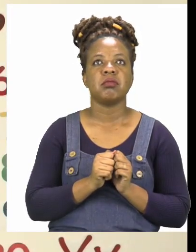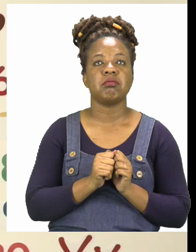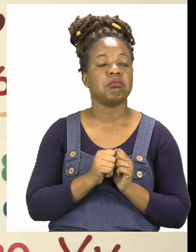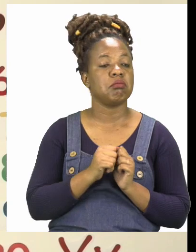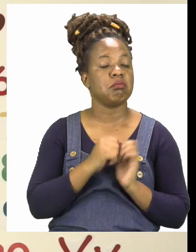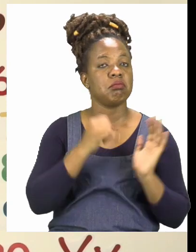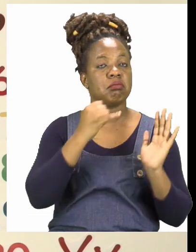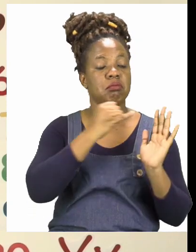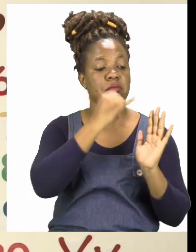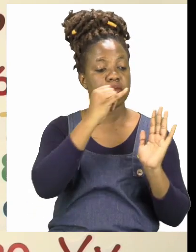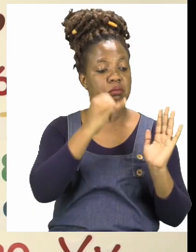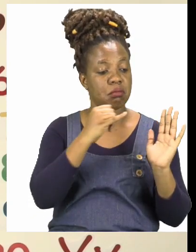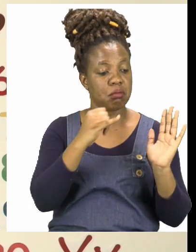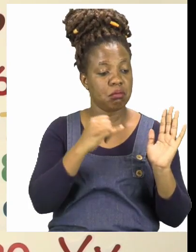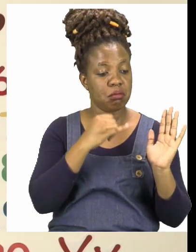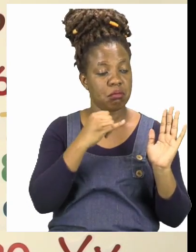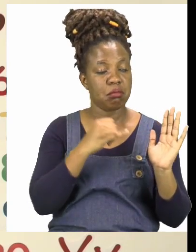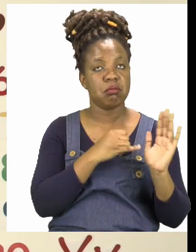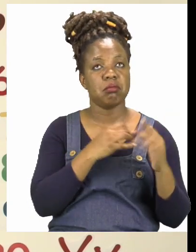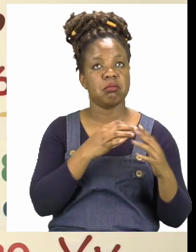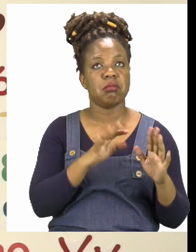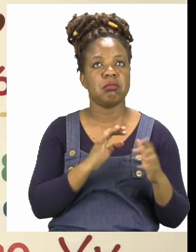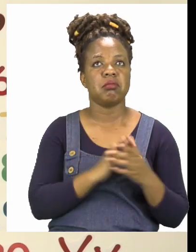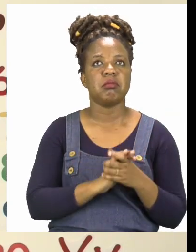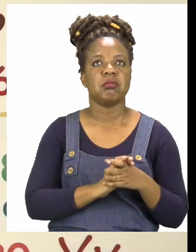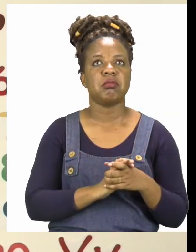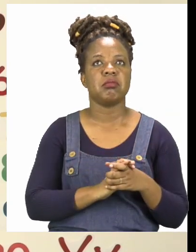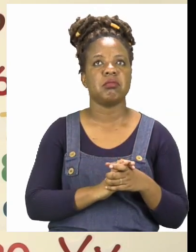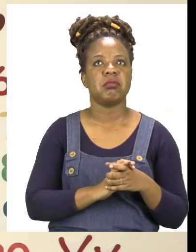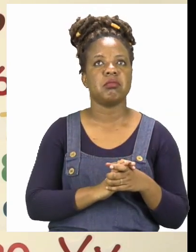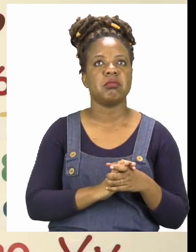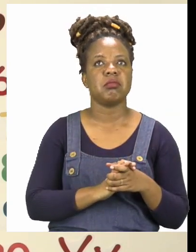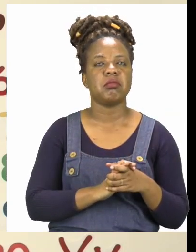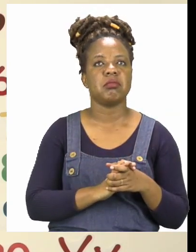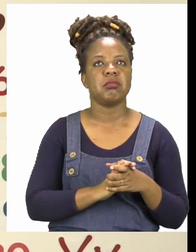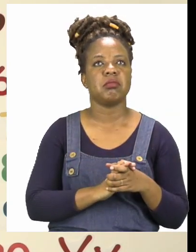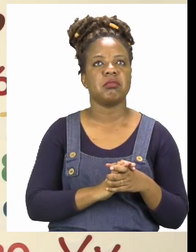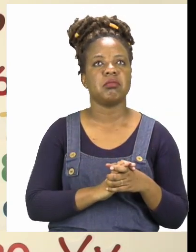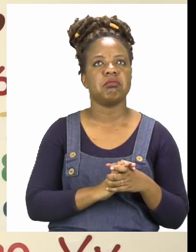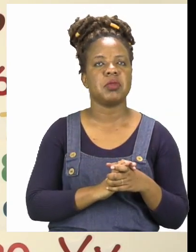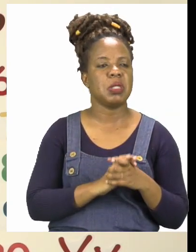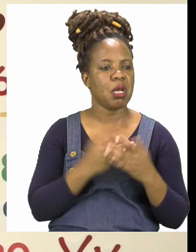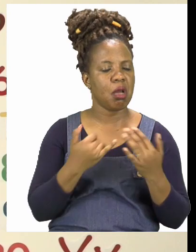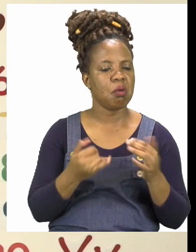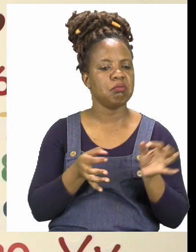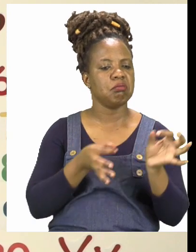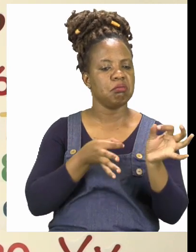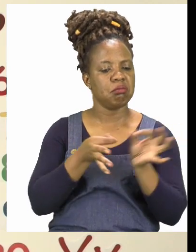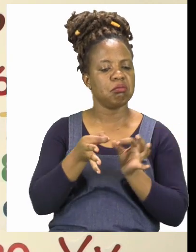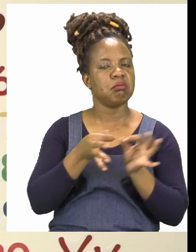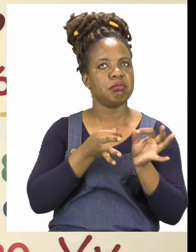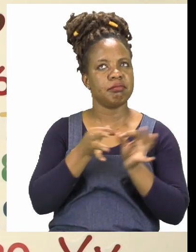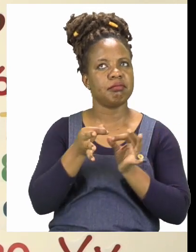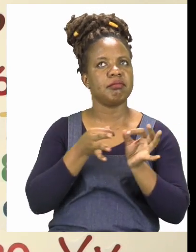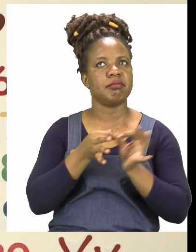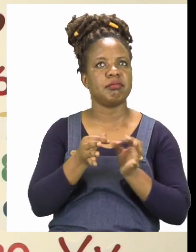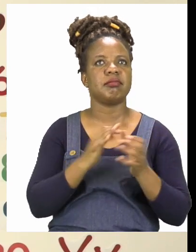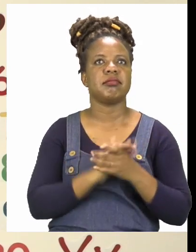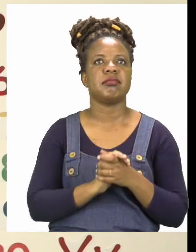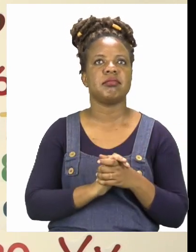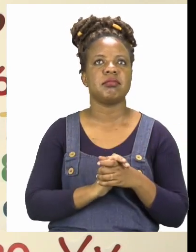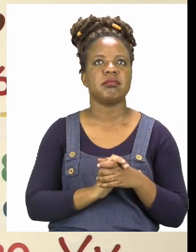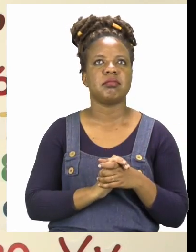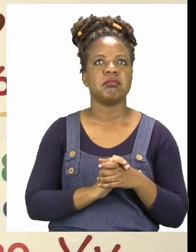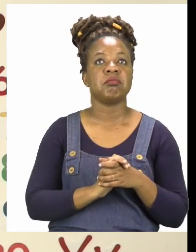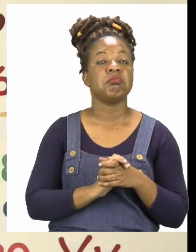clock on the board, but we're going to talk about each and everything. Now the first thing that you can see on the clock is that it